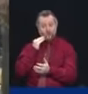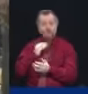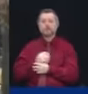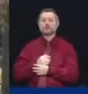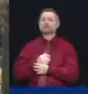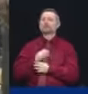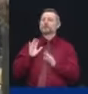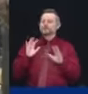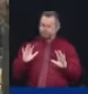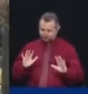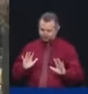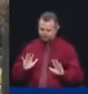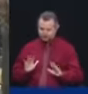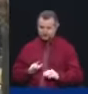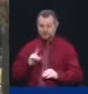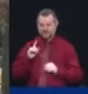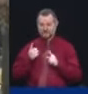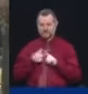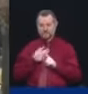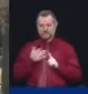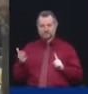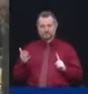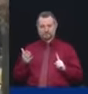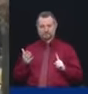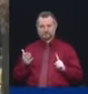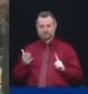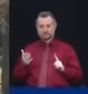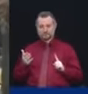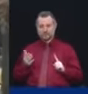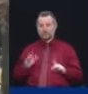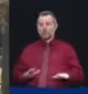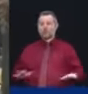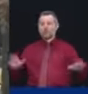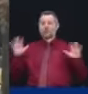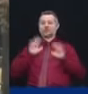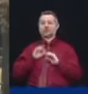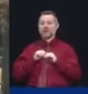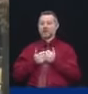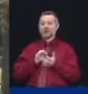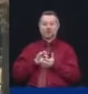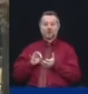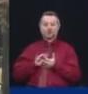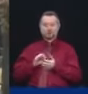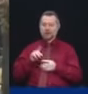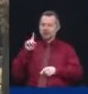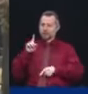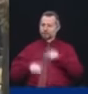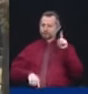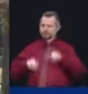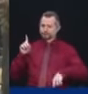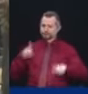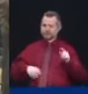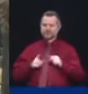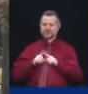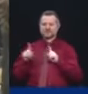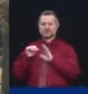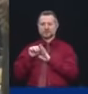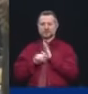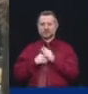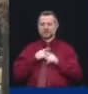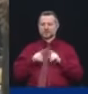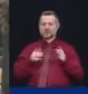first, it is inconsistent all across the country. Different states counted it differently. State